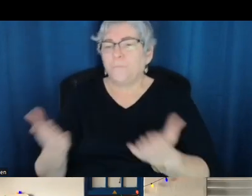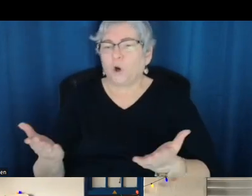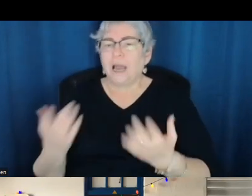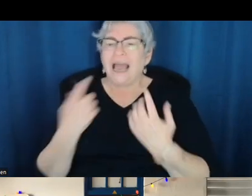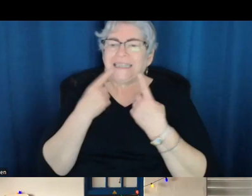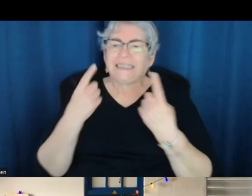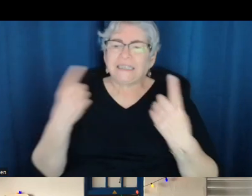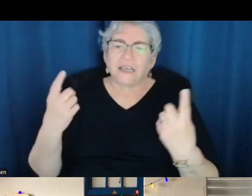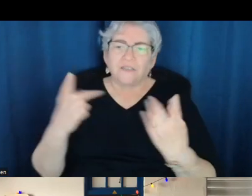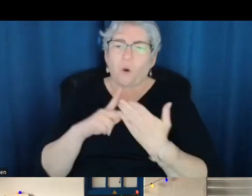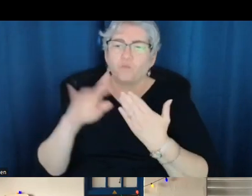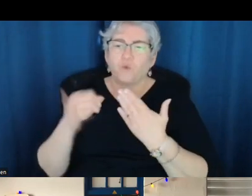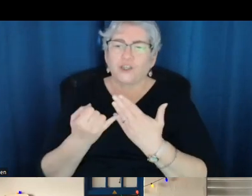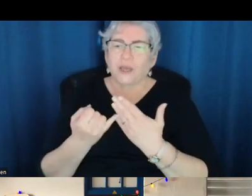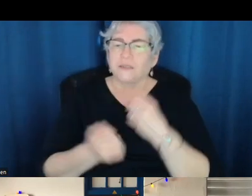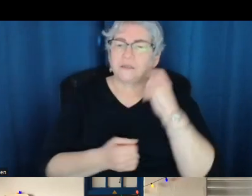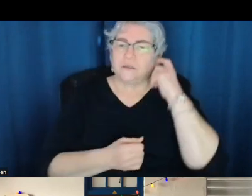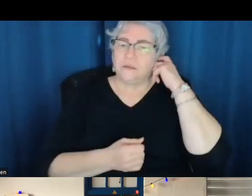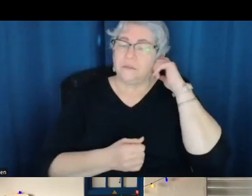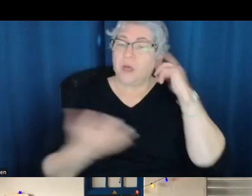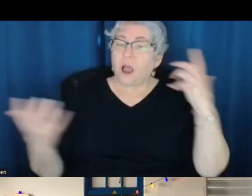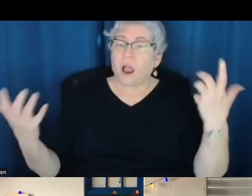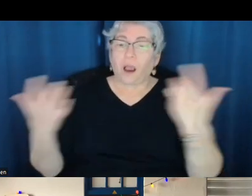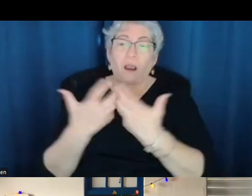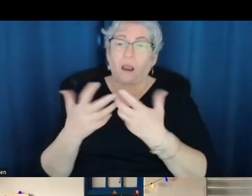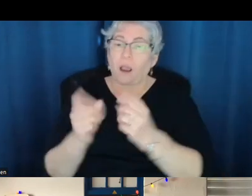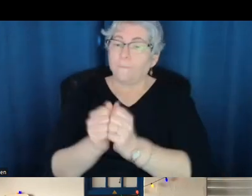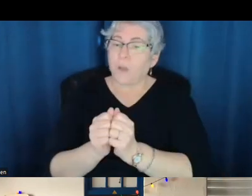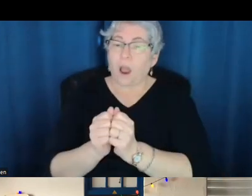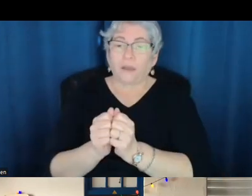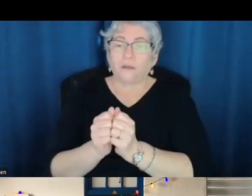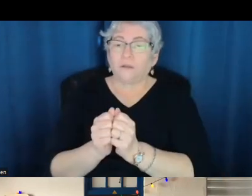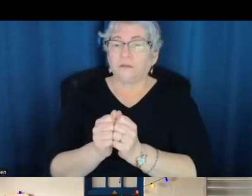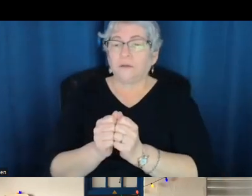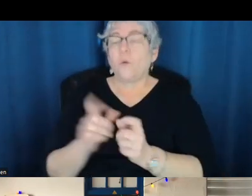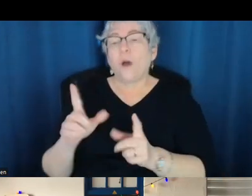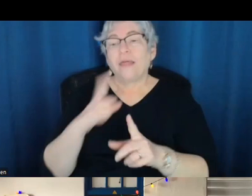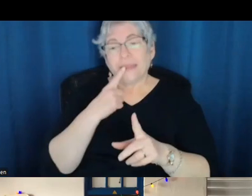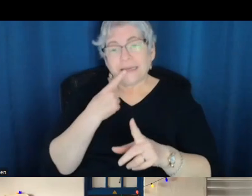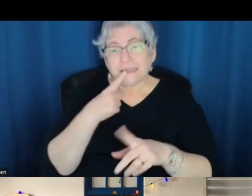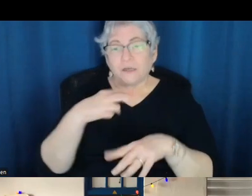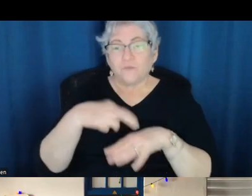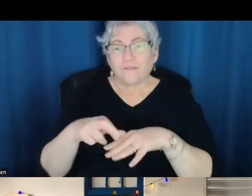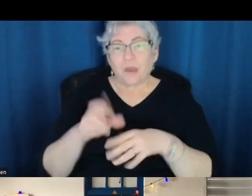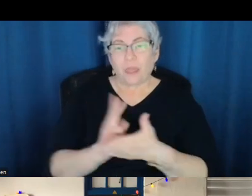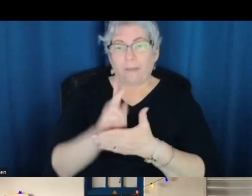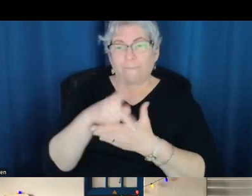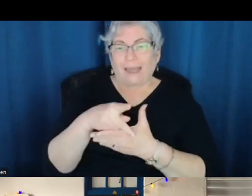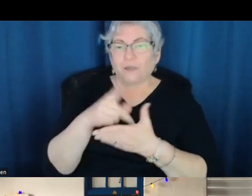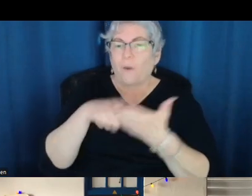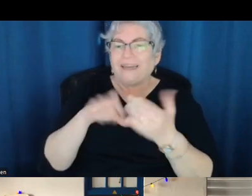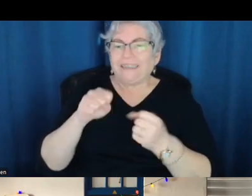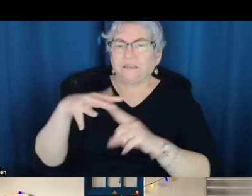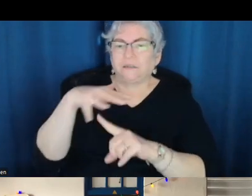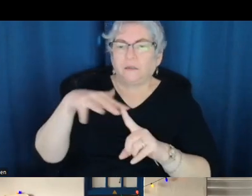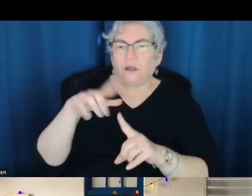successful projects that combine, they reference the plant communities that are local so